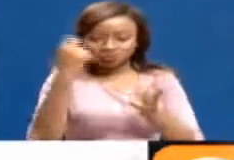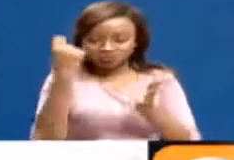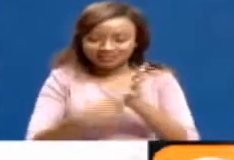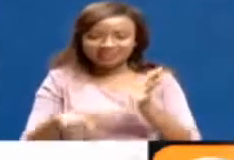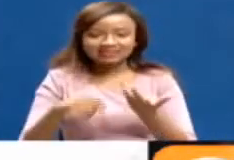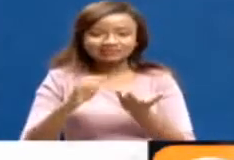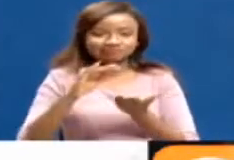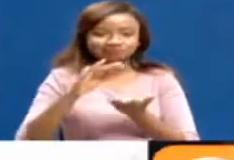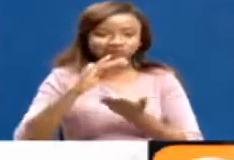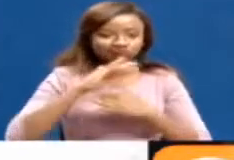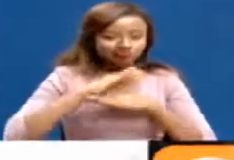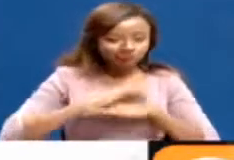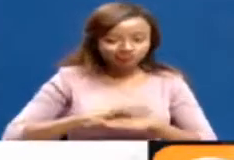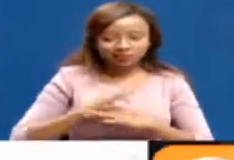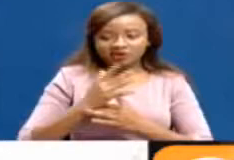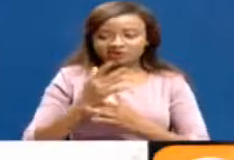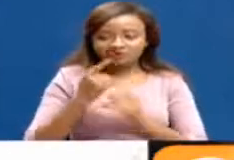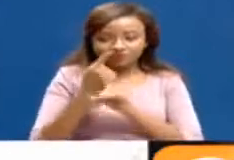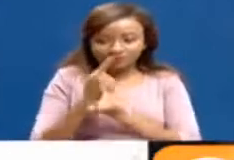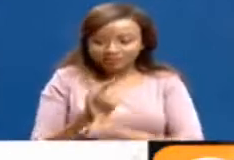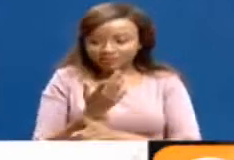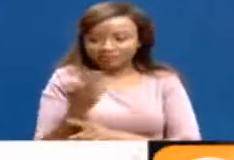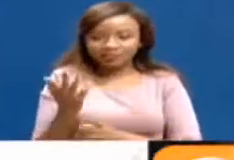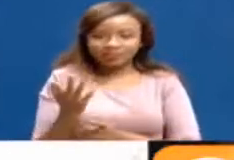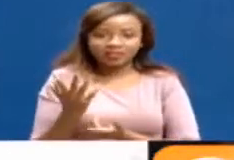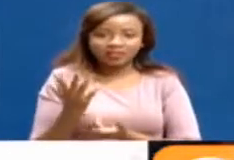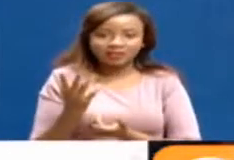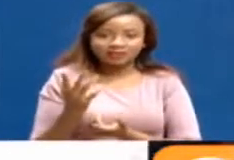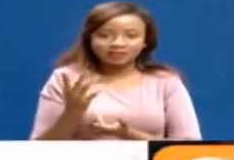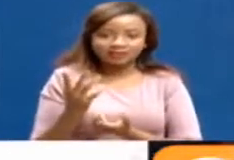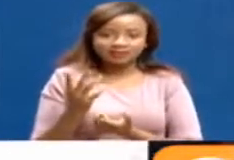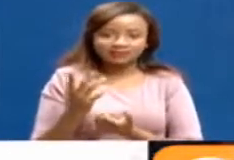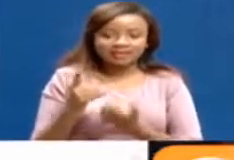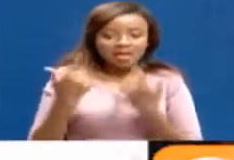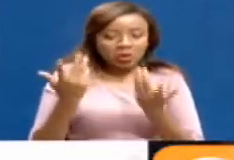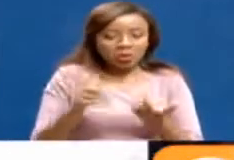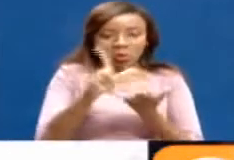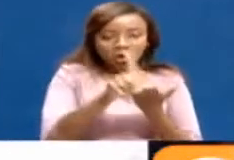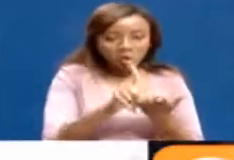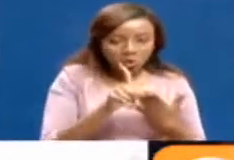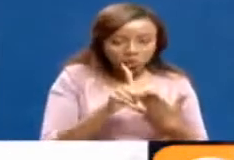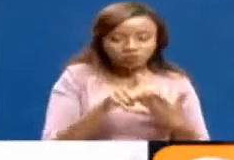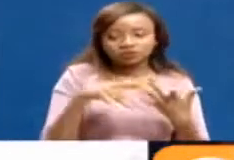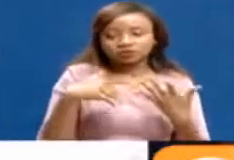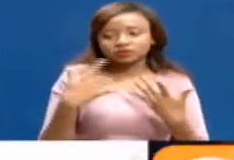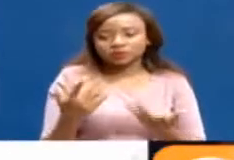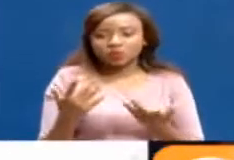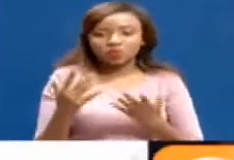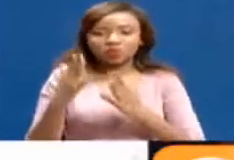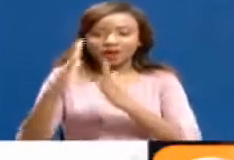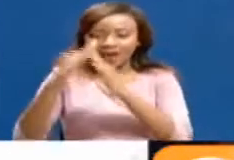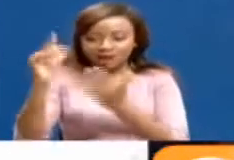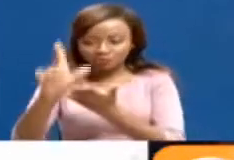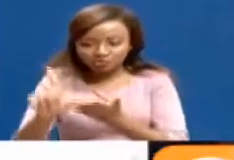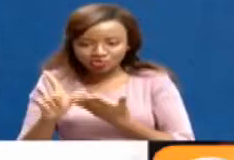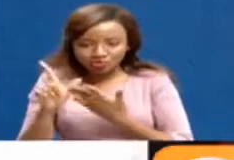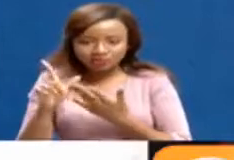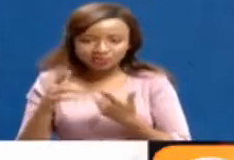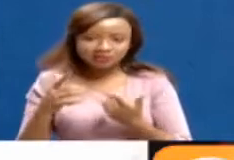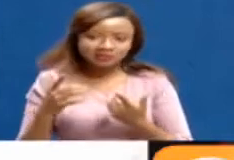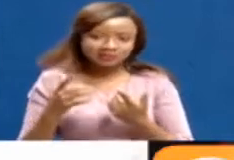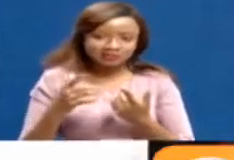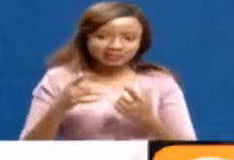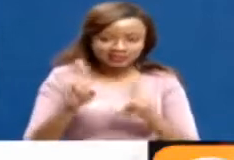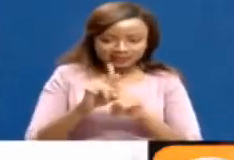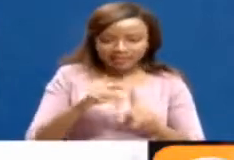reliefs, moratorium on penalties, the issue of loans and mortgages, contractual obligations,